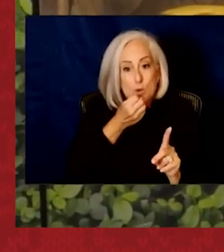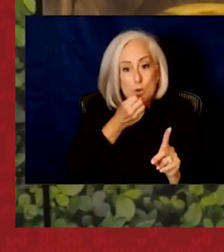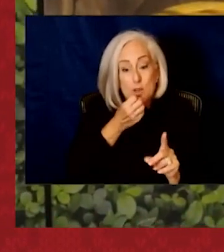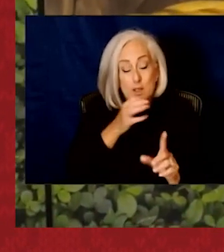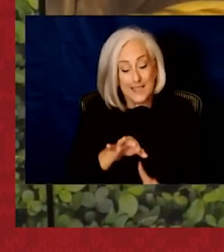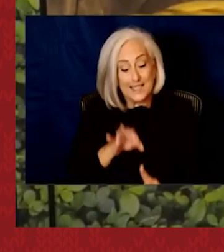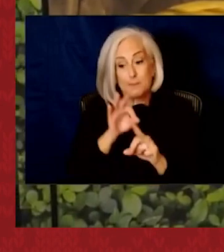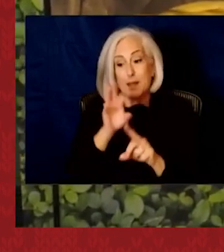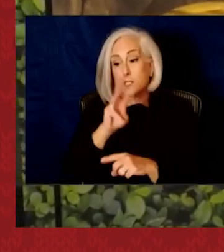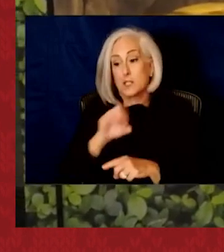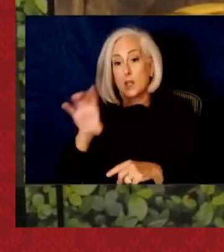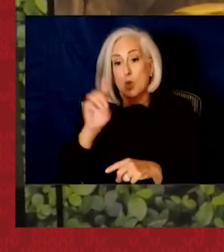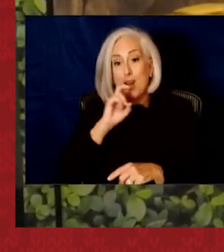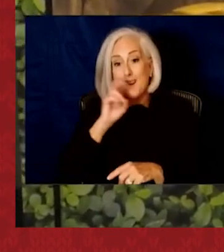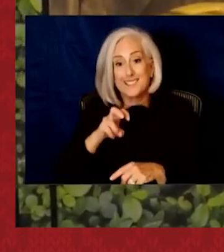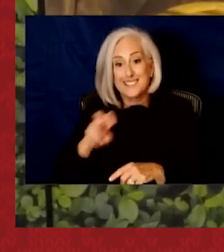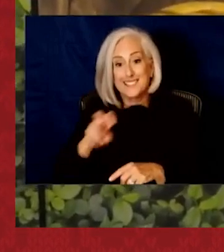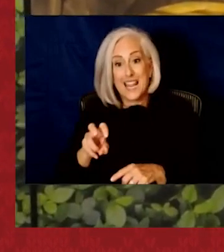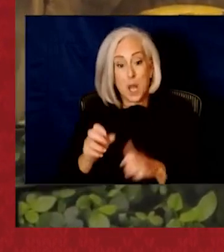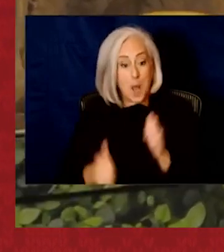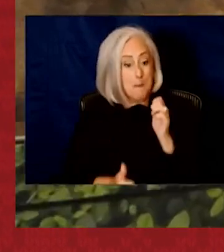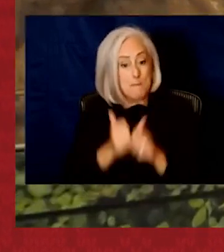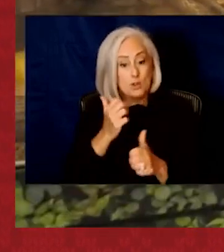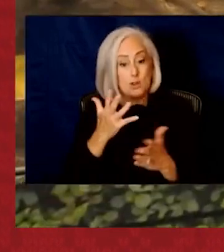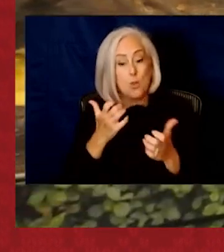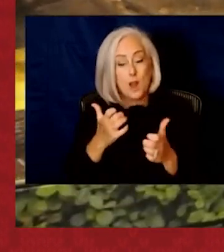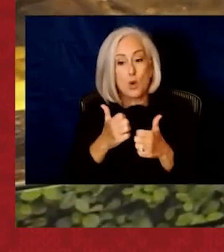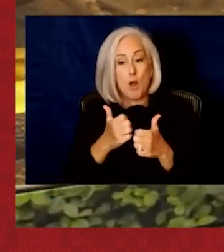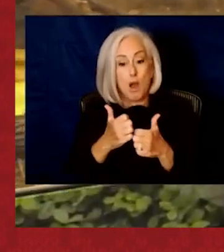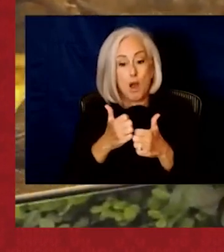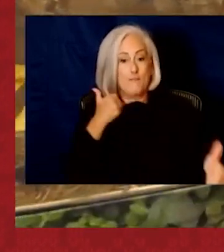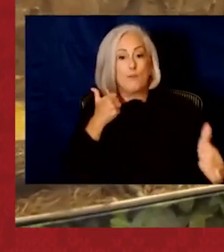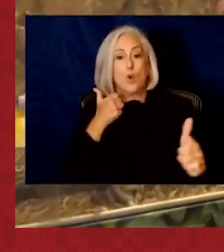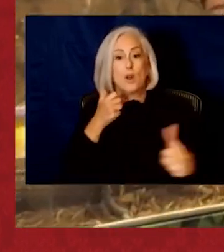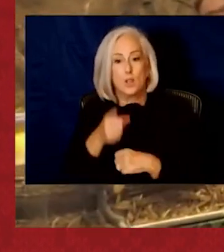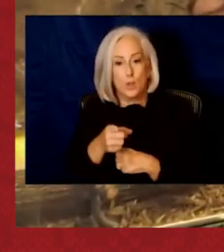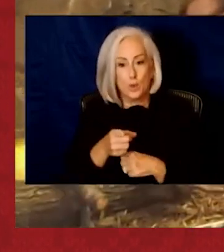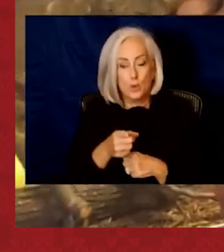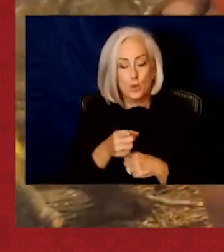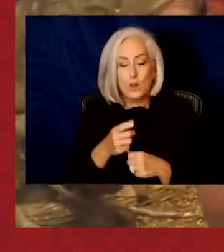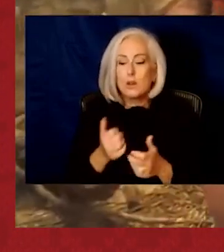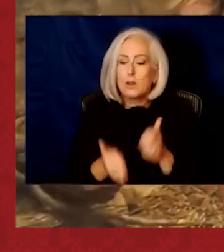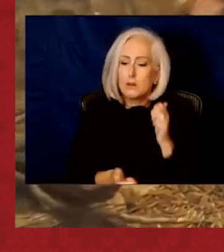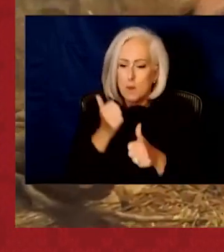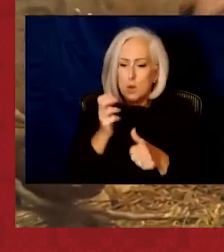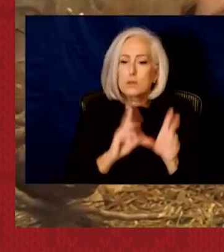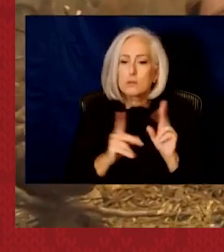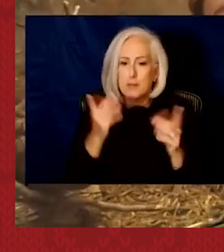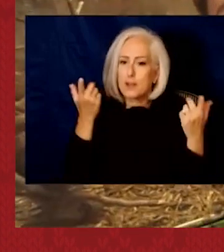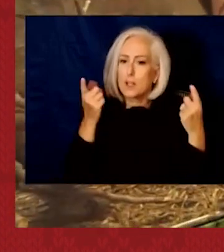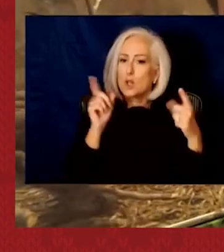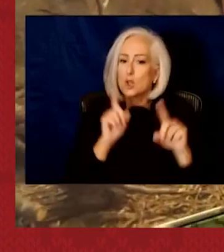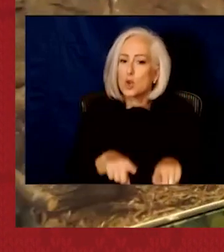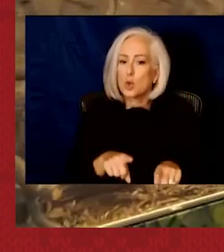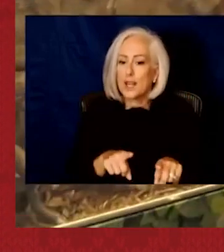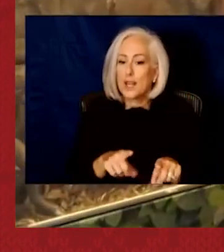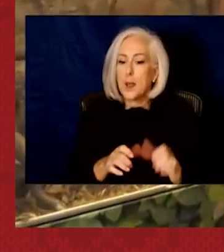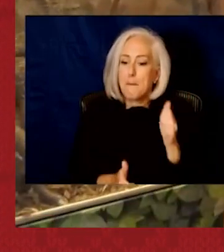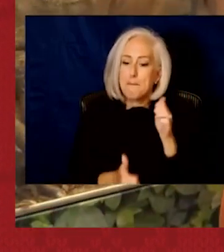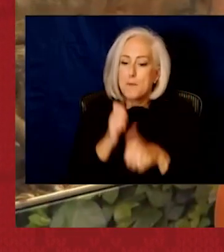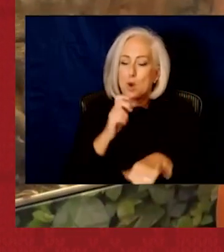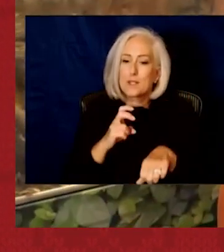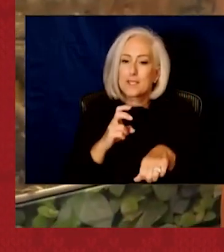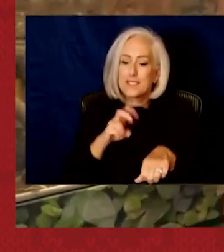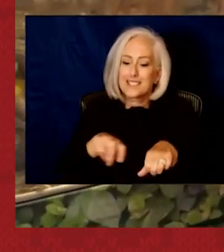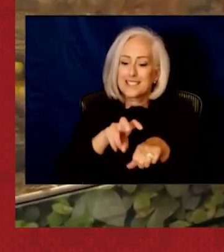to get away from you. And I'm sure that everybody would agree that the majority of snake bites happen